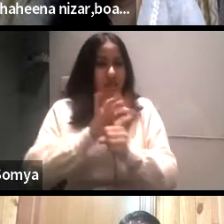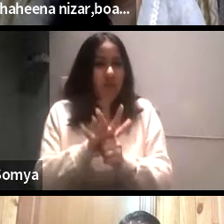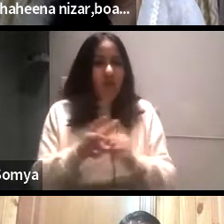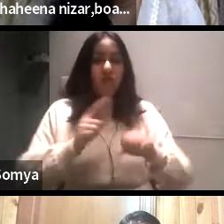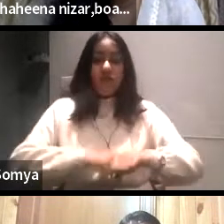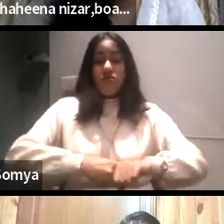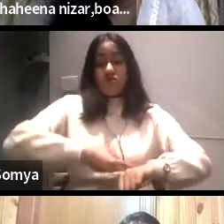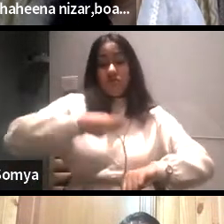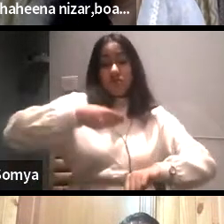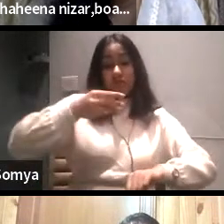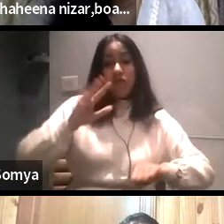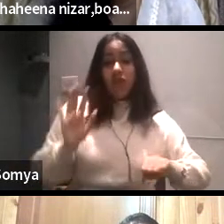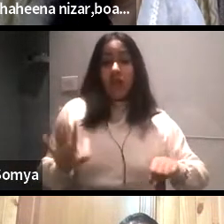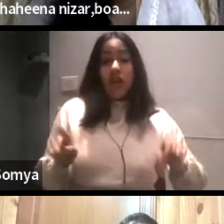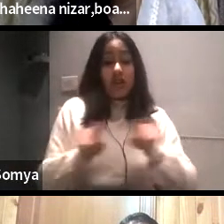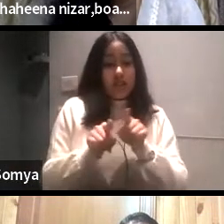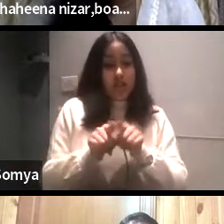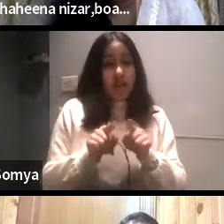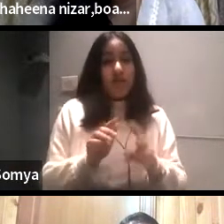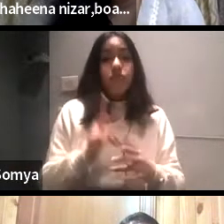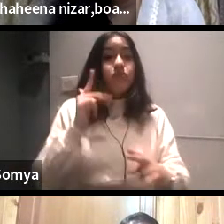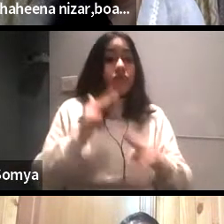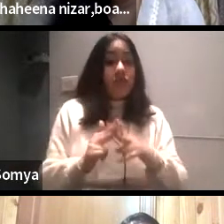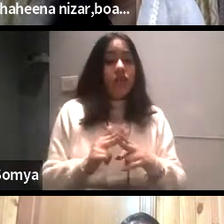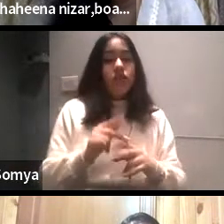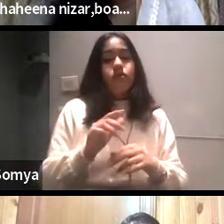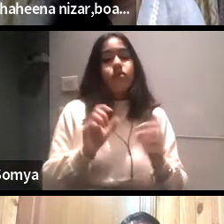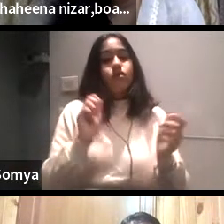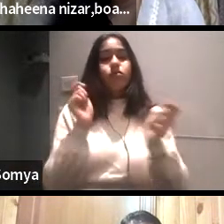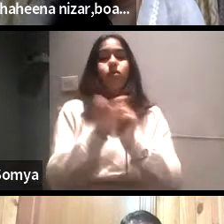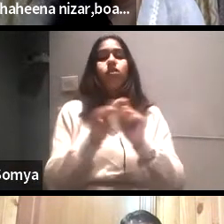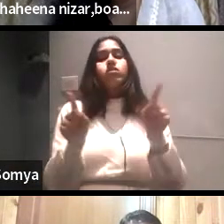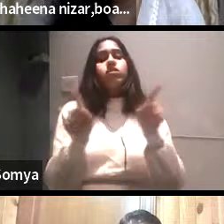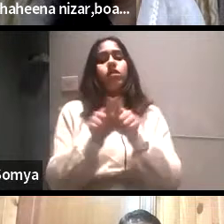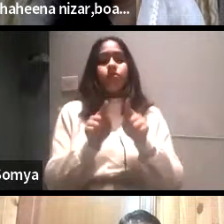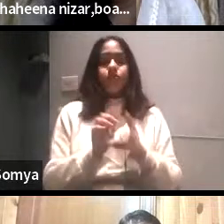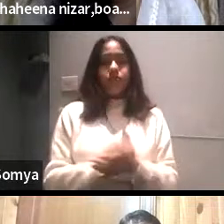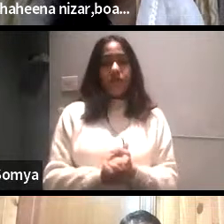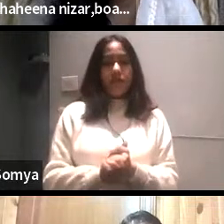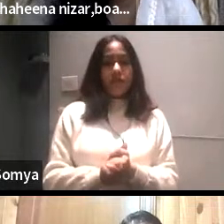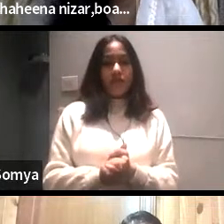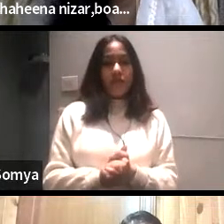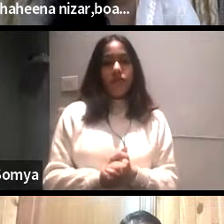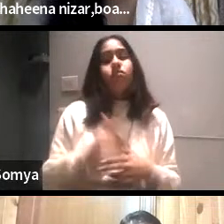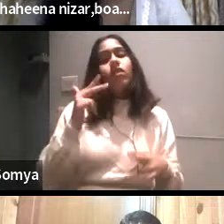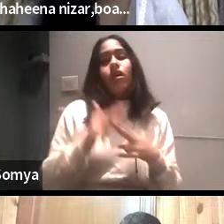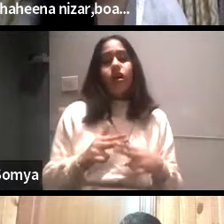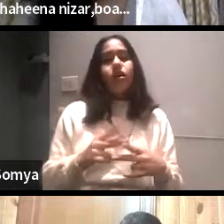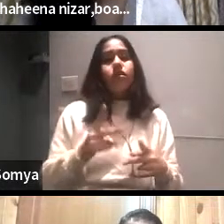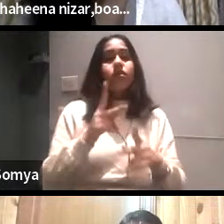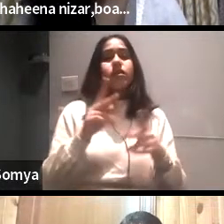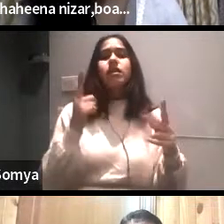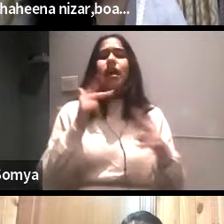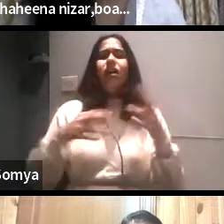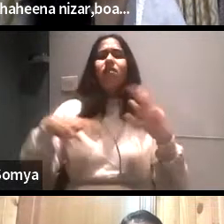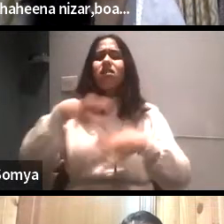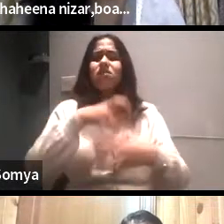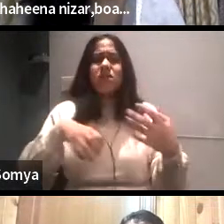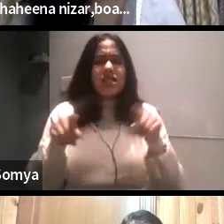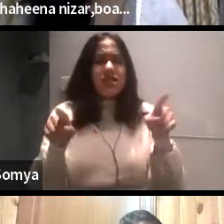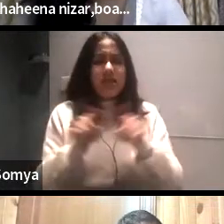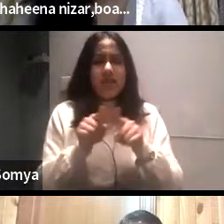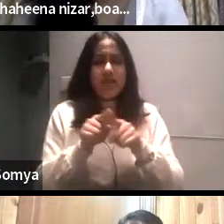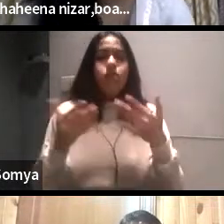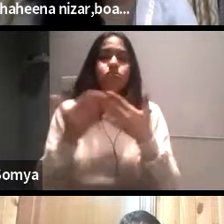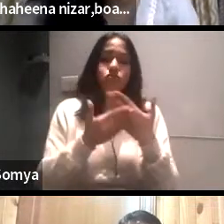lot of the polio community have chosen to go past that and go against that. Most of them missed most of their schooling when they were